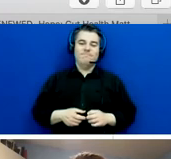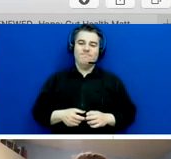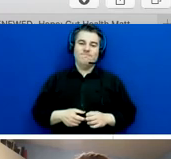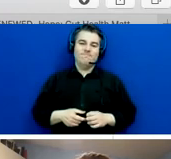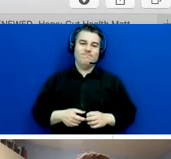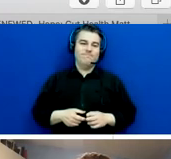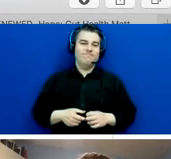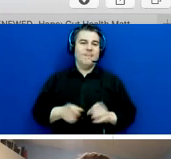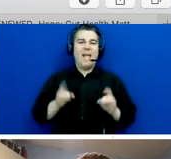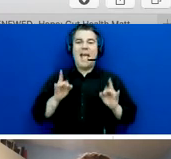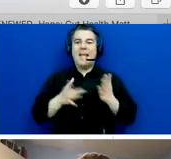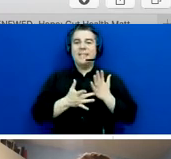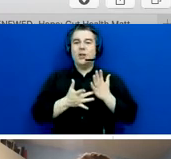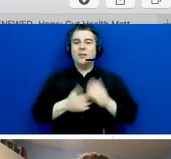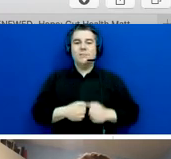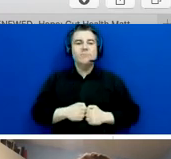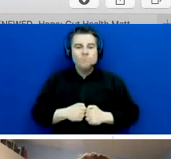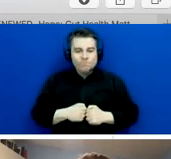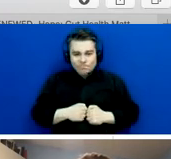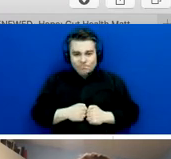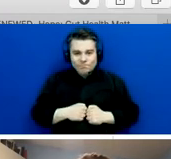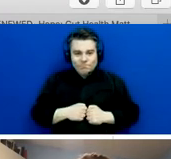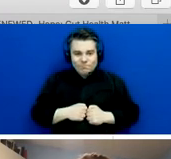I hate technology.